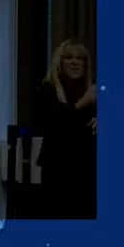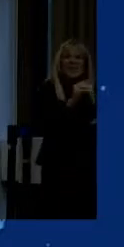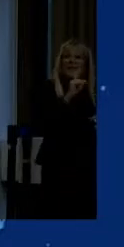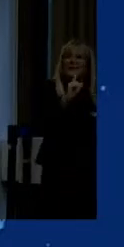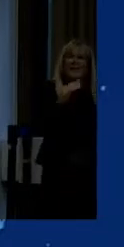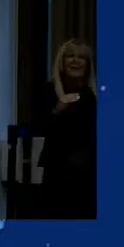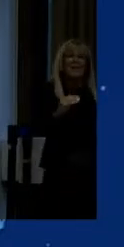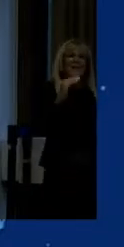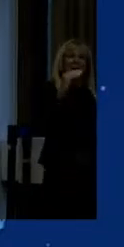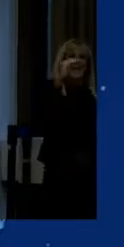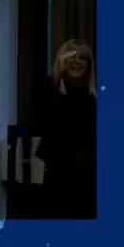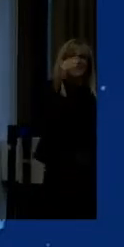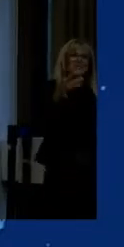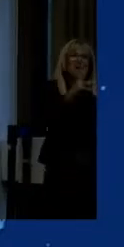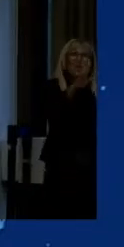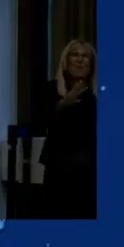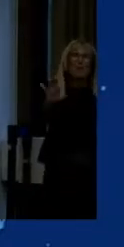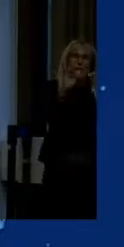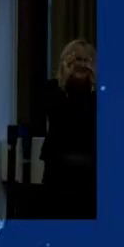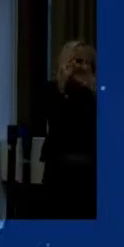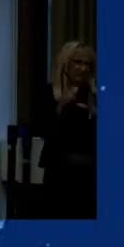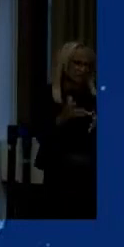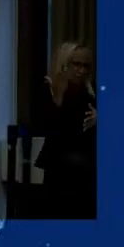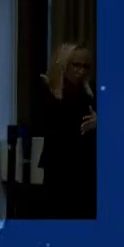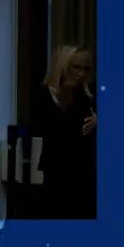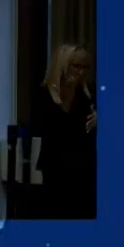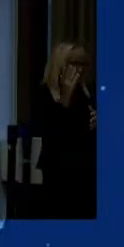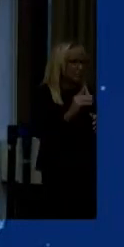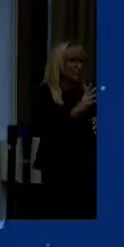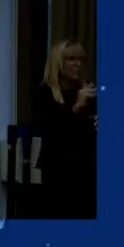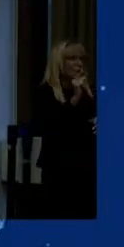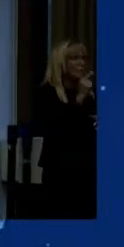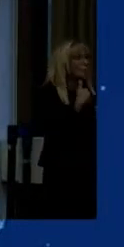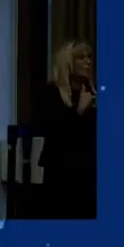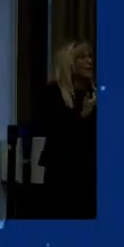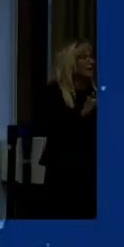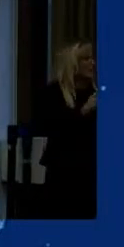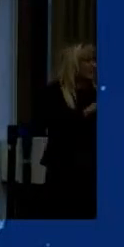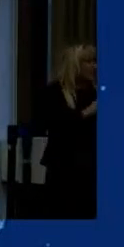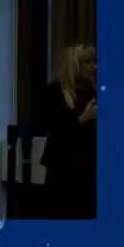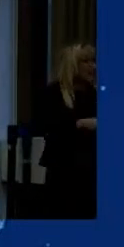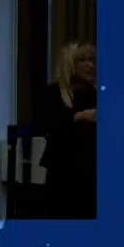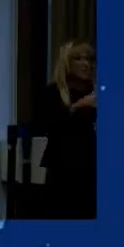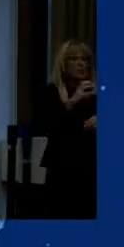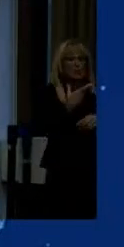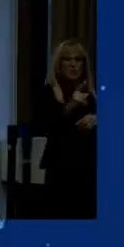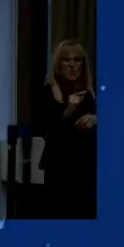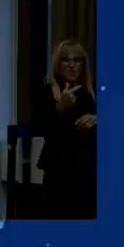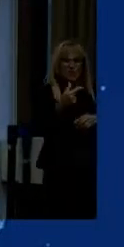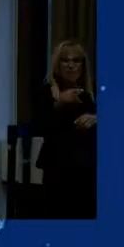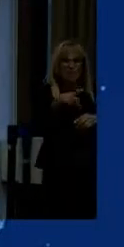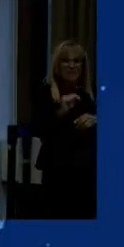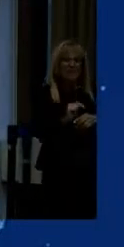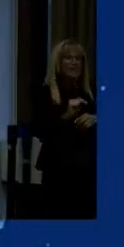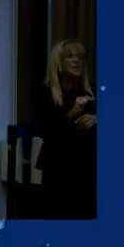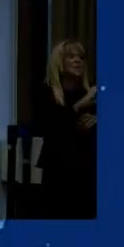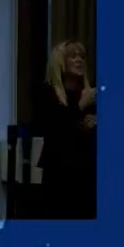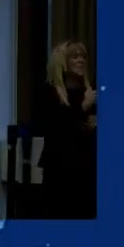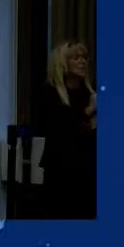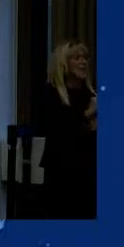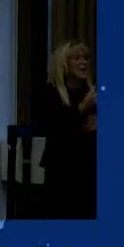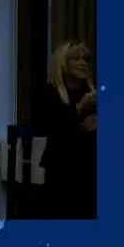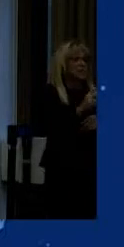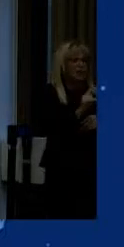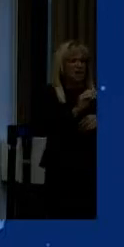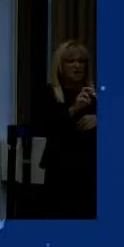the importance of the teacher. And now Google has a friend, ChatGPT, which stands for Chat Generative